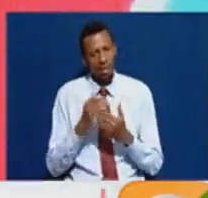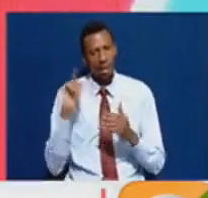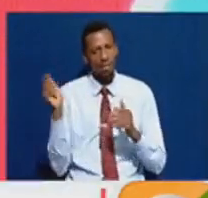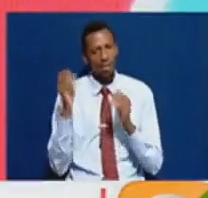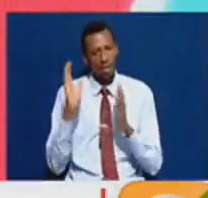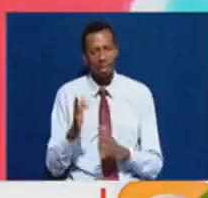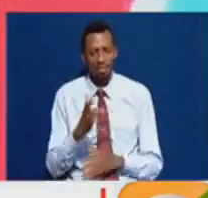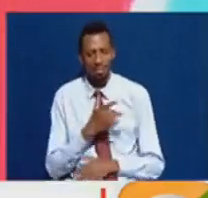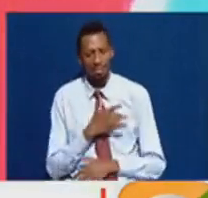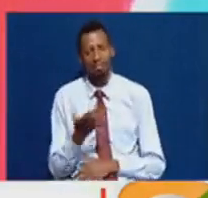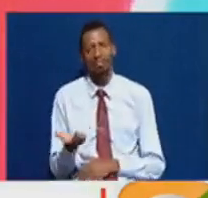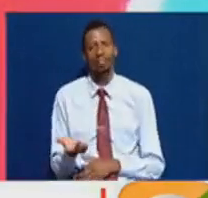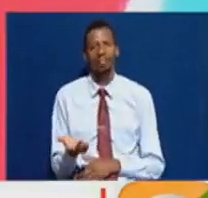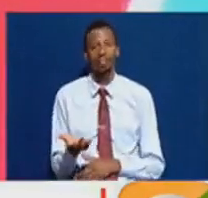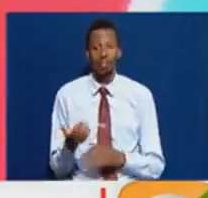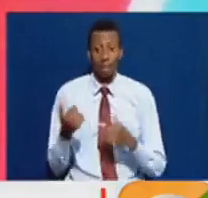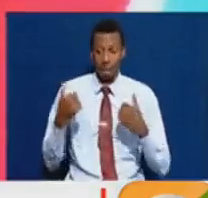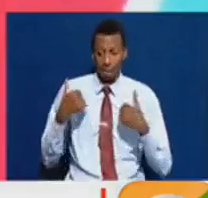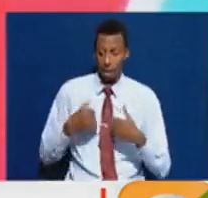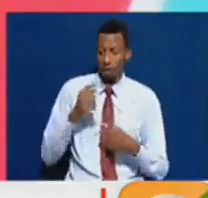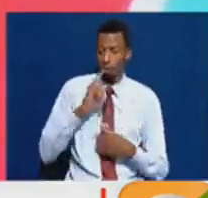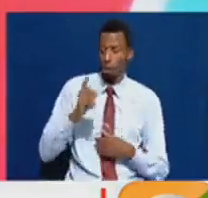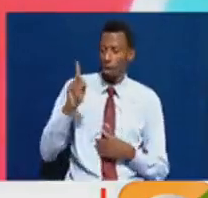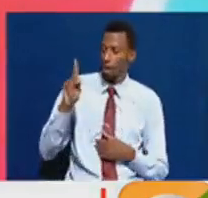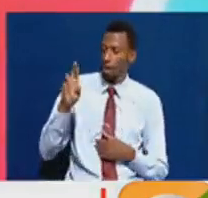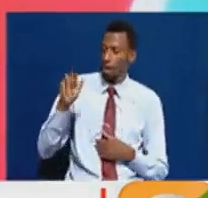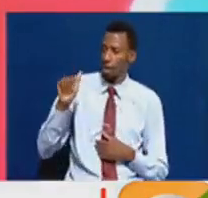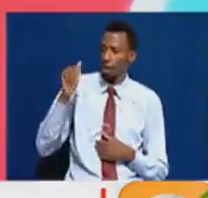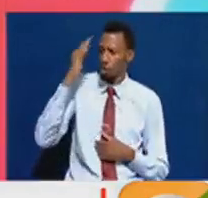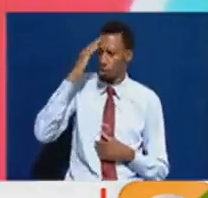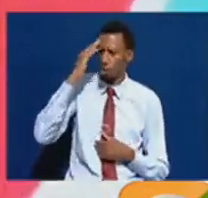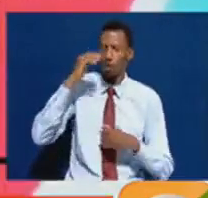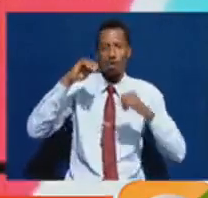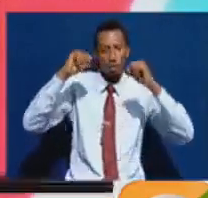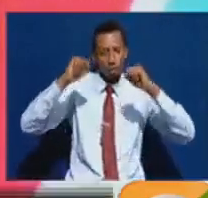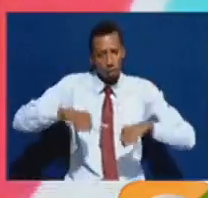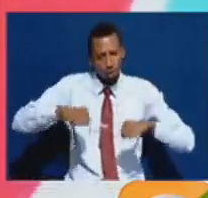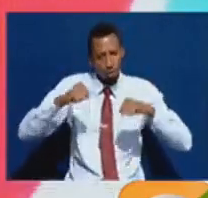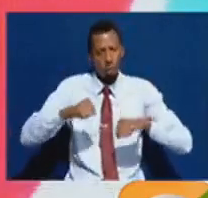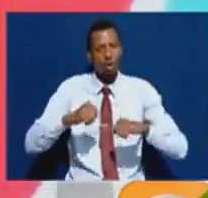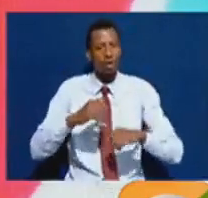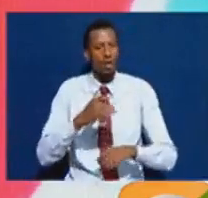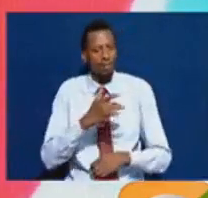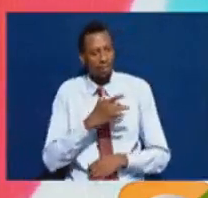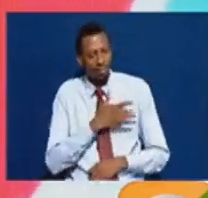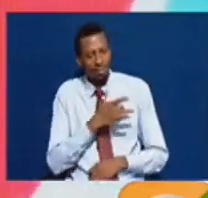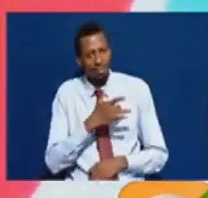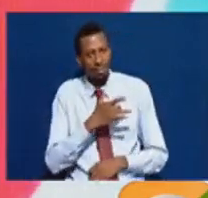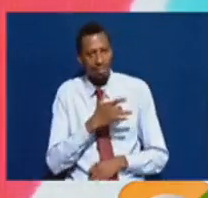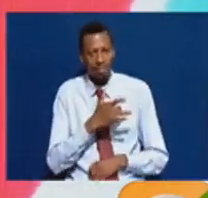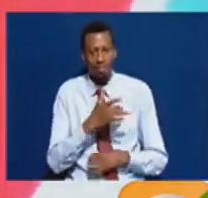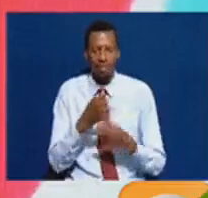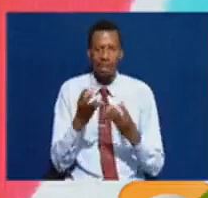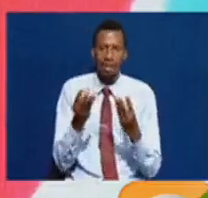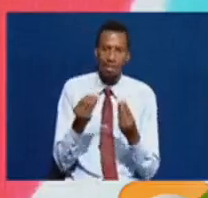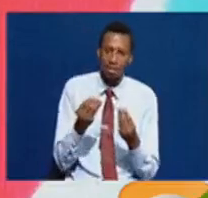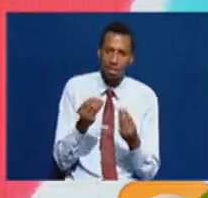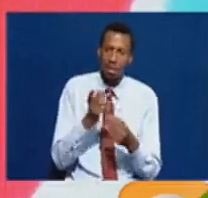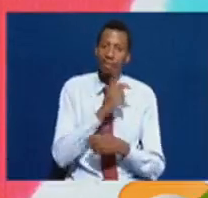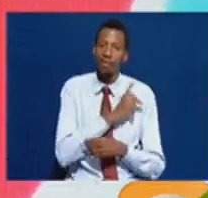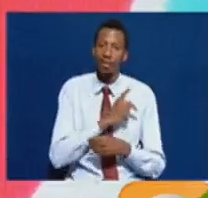now knows that it is possible to be courteous, kind, and gentle to taxpayers, and at the